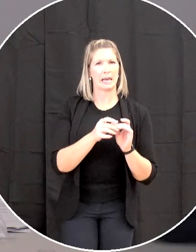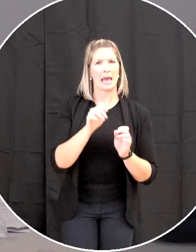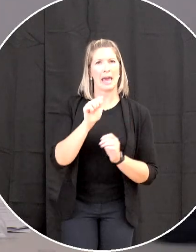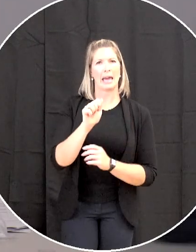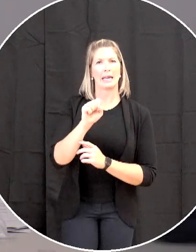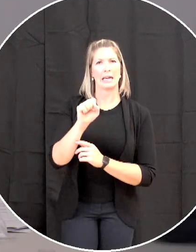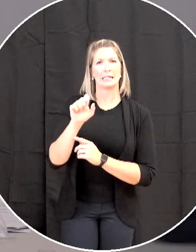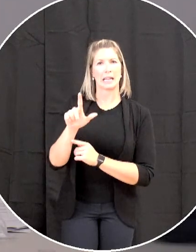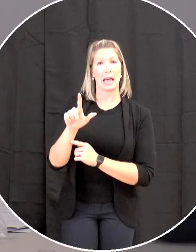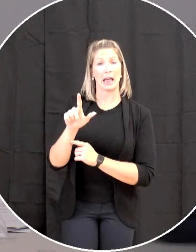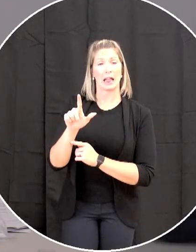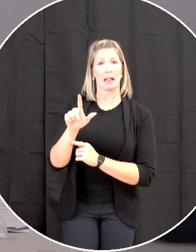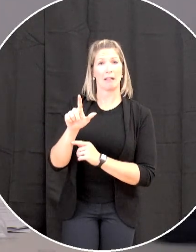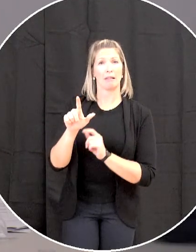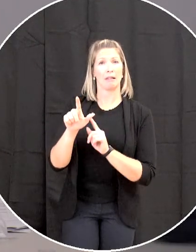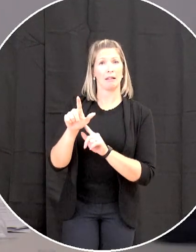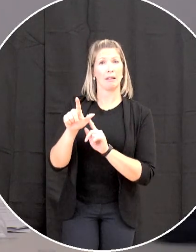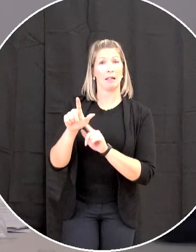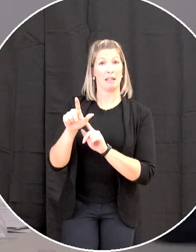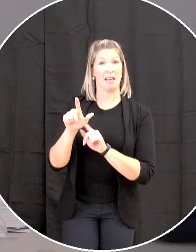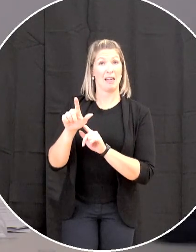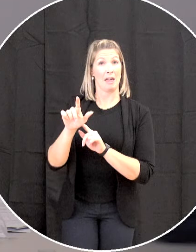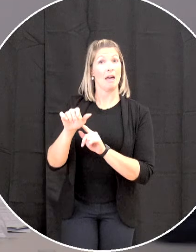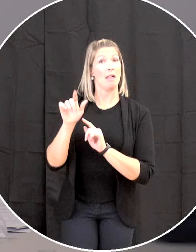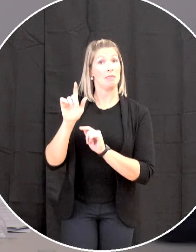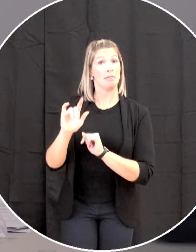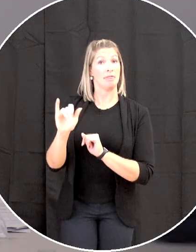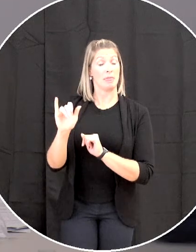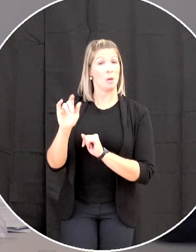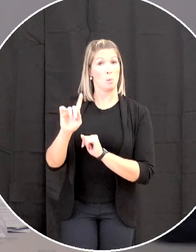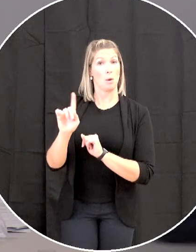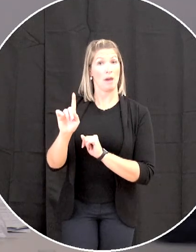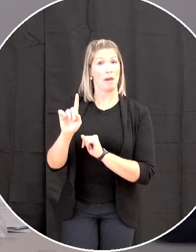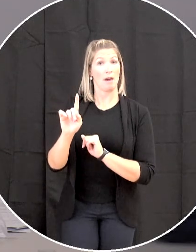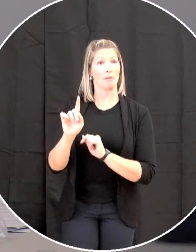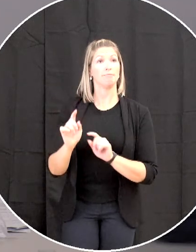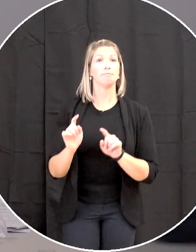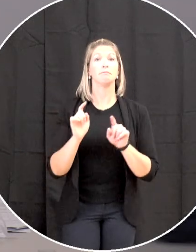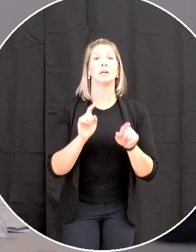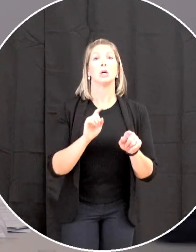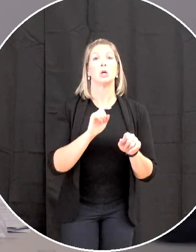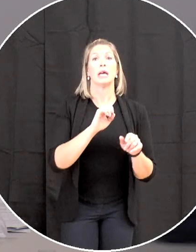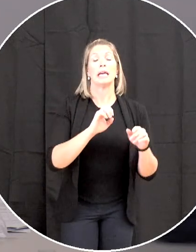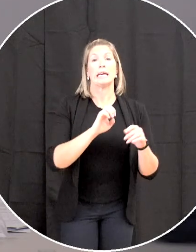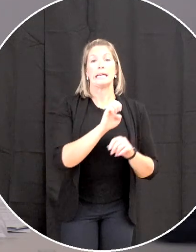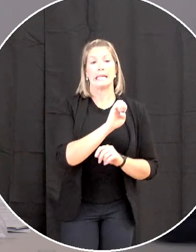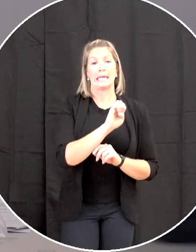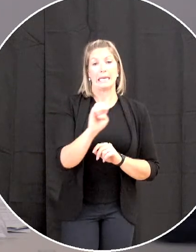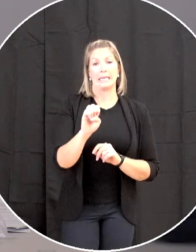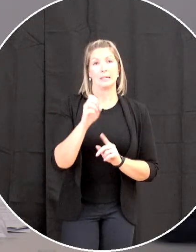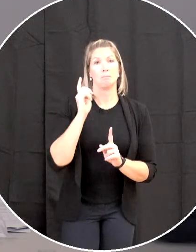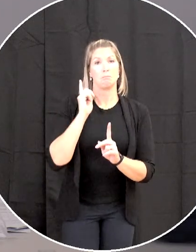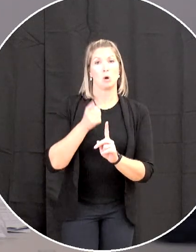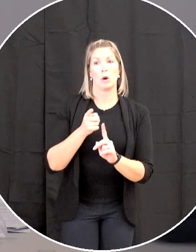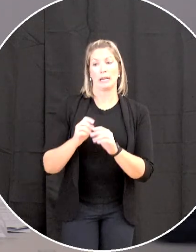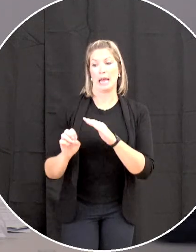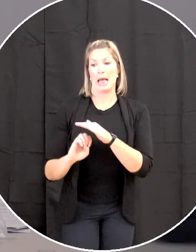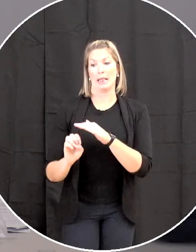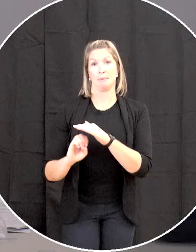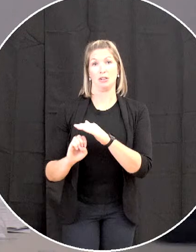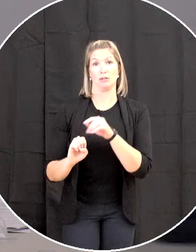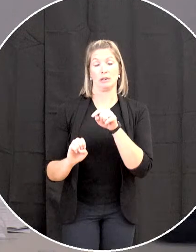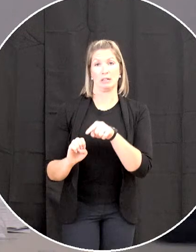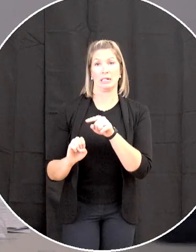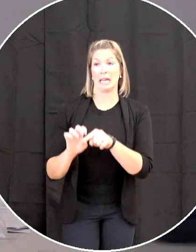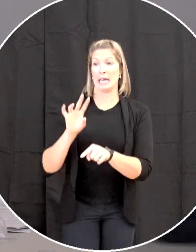been introduced at East Point Elementary, how the program was working, that it had taken in 7 students so far